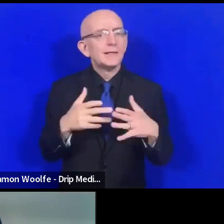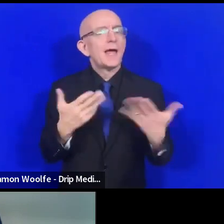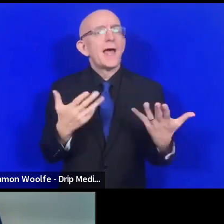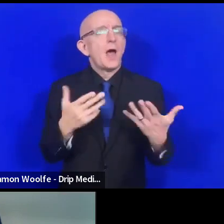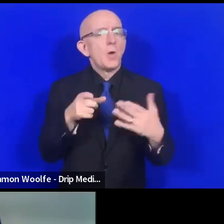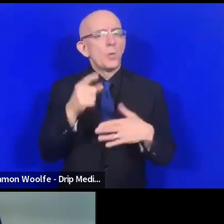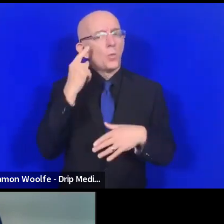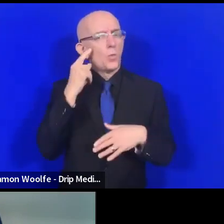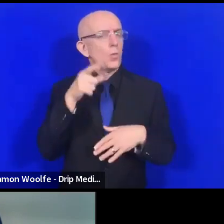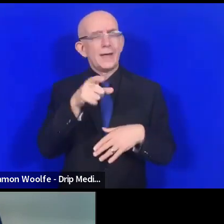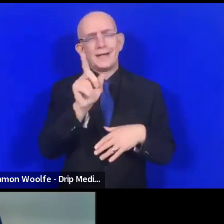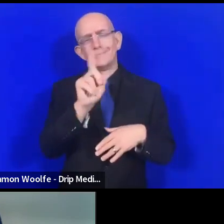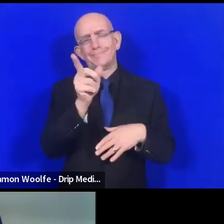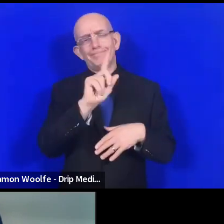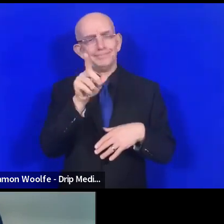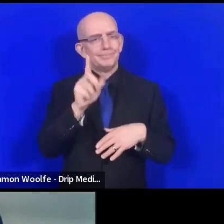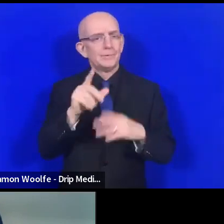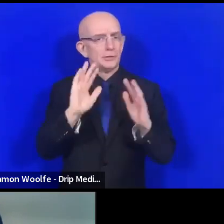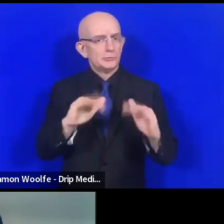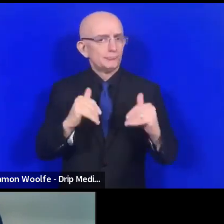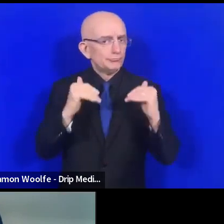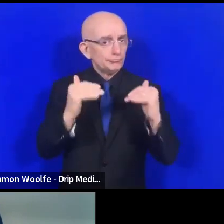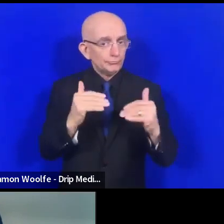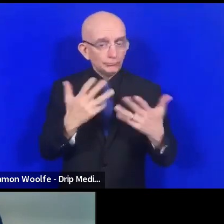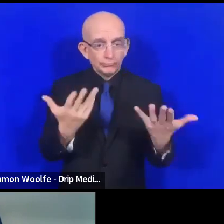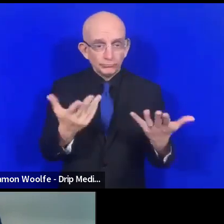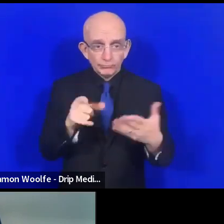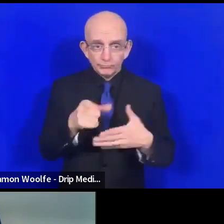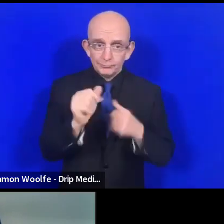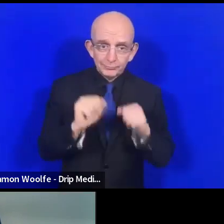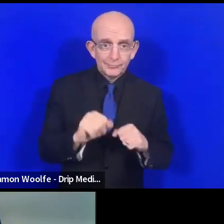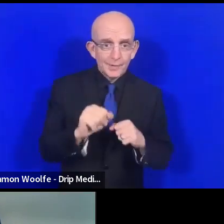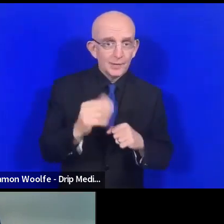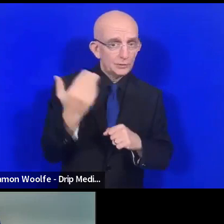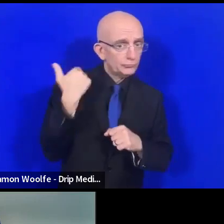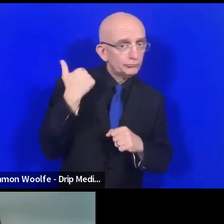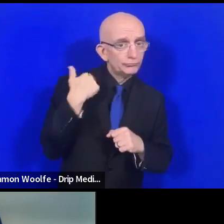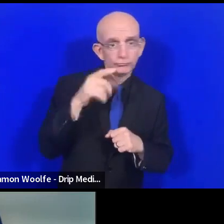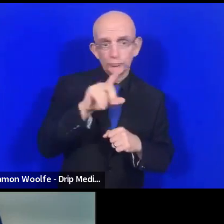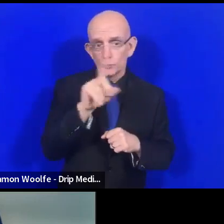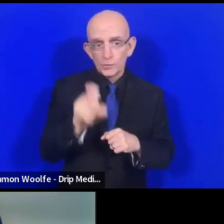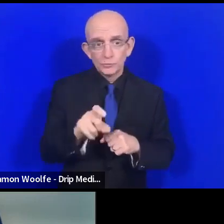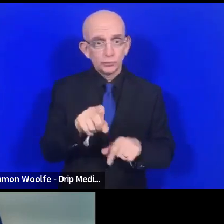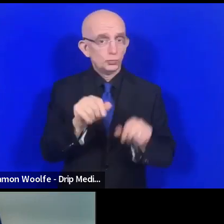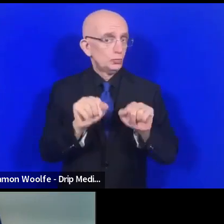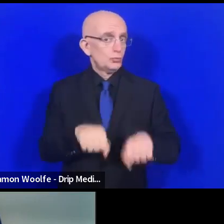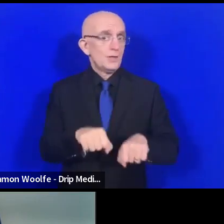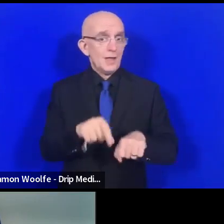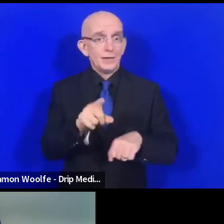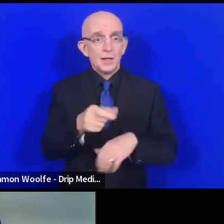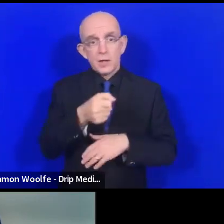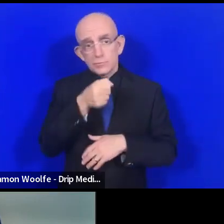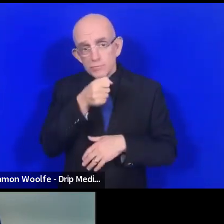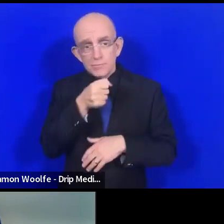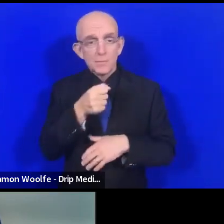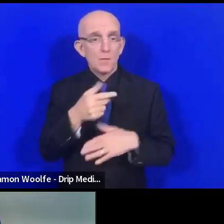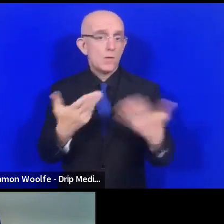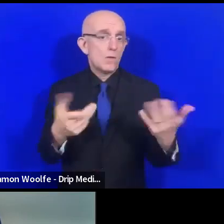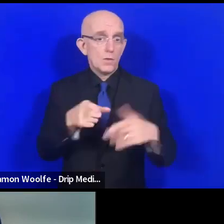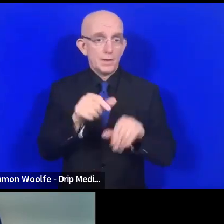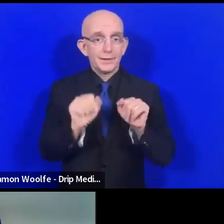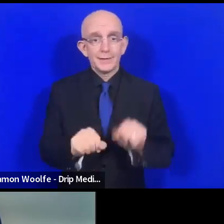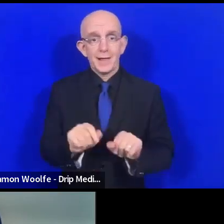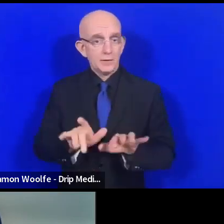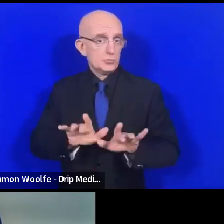answer, you can either pop your question in the chat and we'll read it aloud, or you can use the raise hand function in